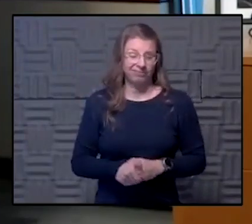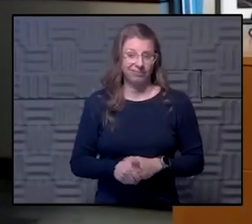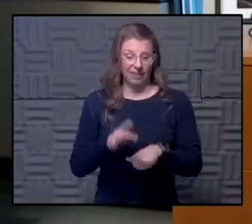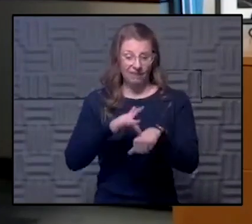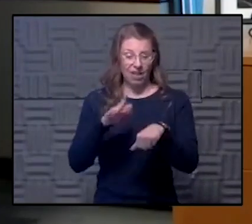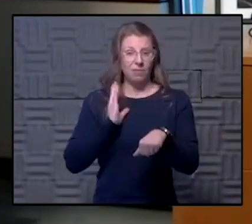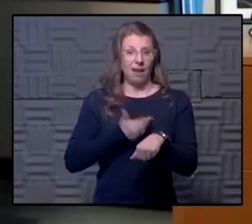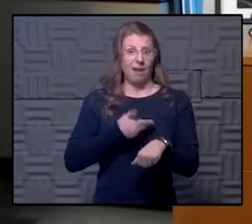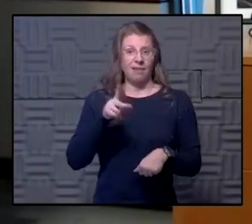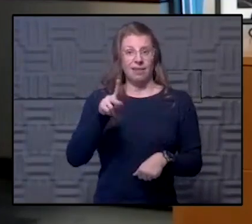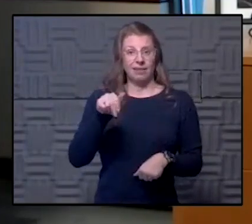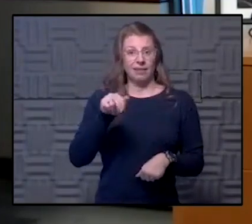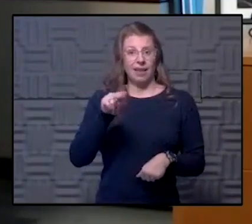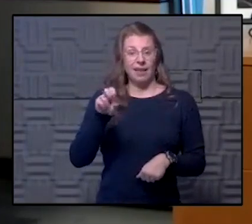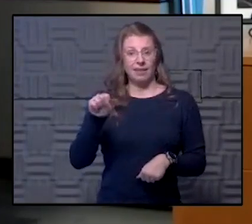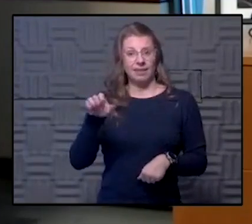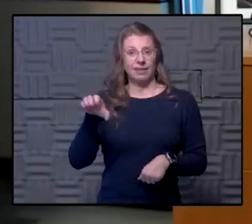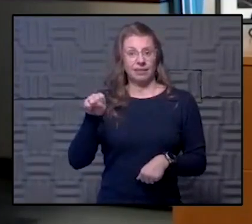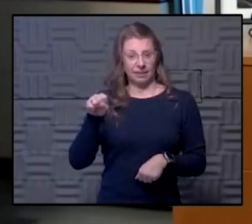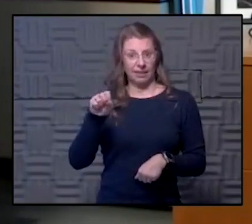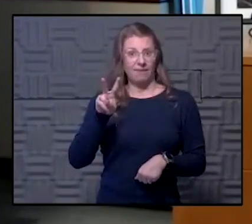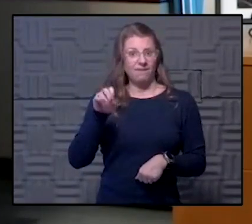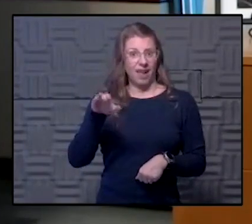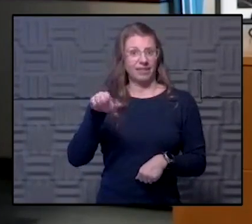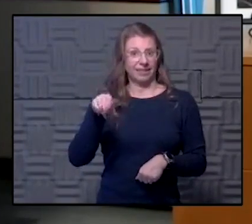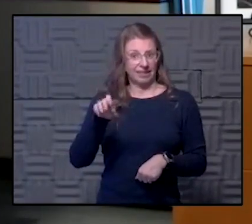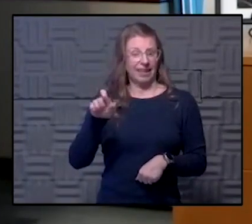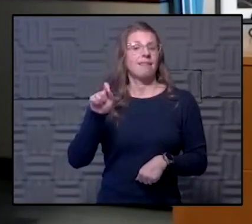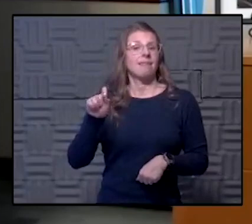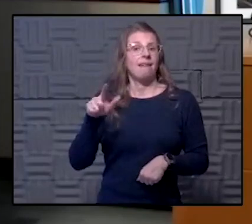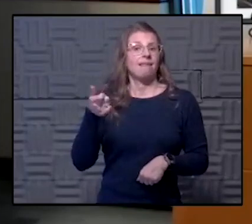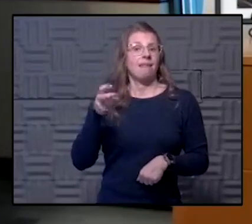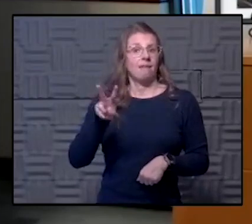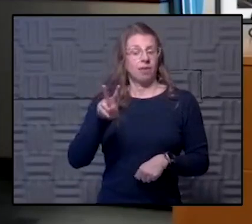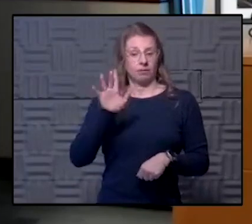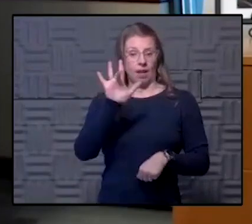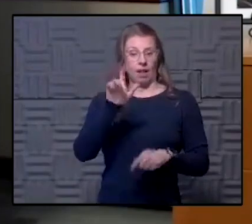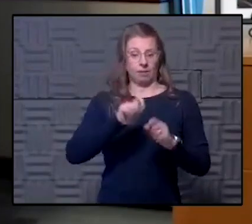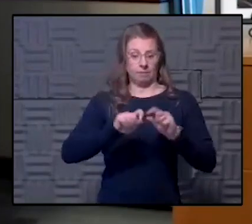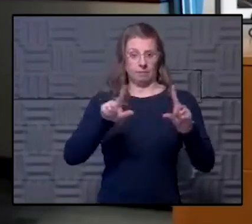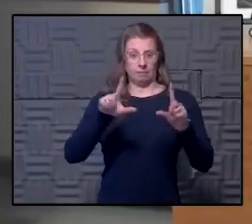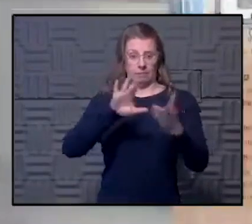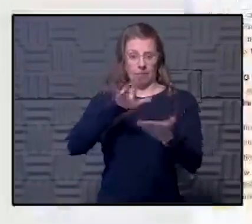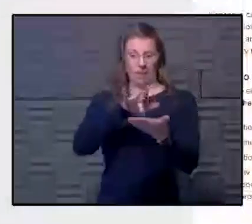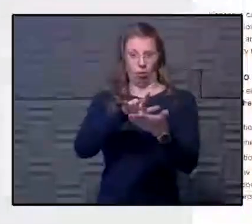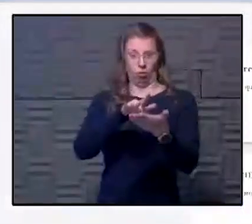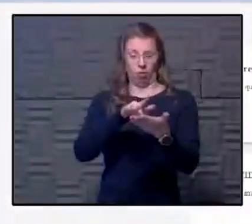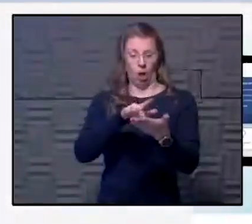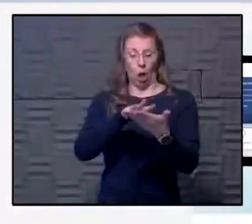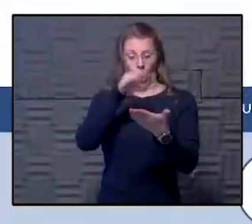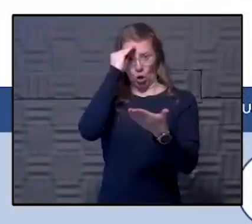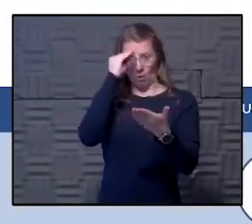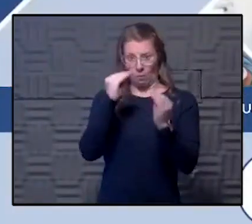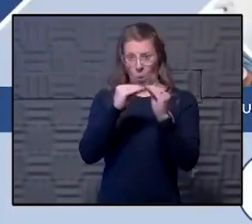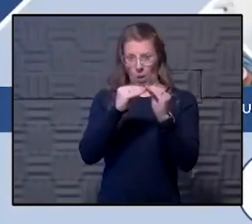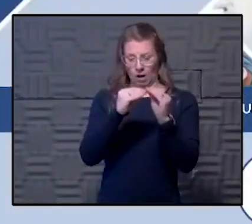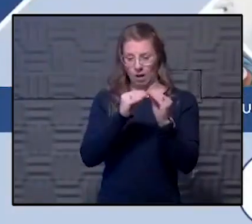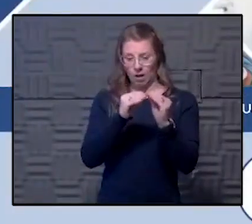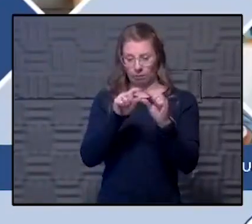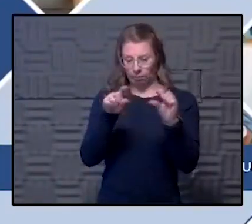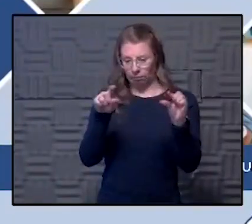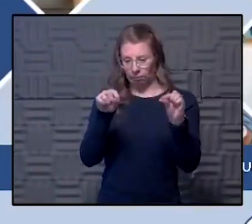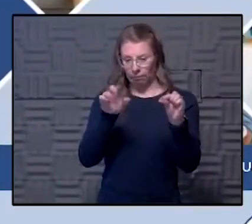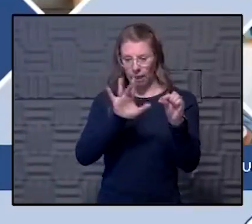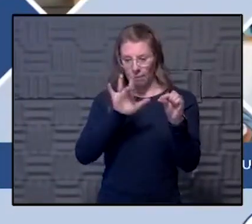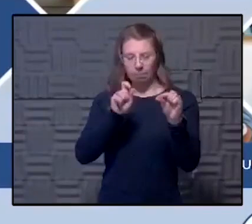on our kansasvaccine.gov. You click right on the front of it in the middle and on the little learn more, and it takes you right to the